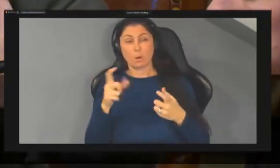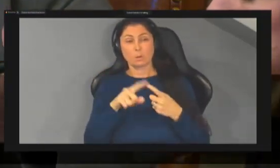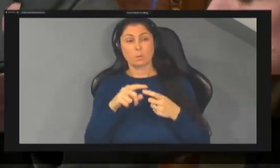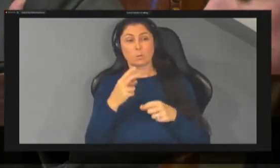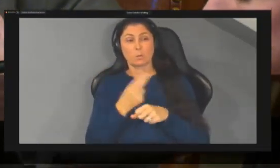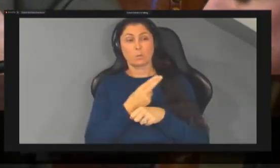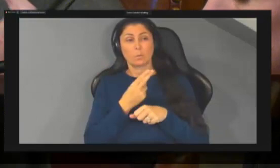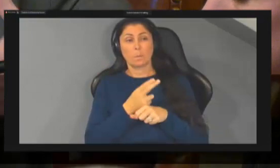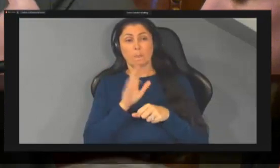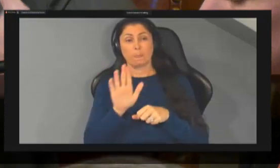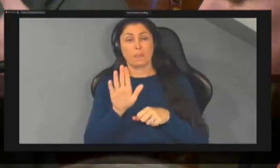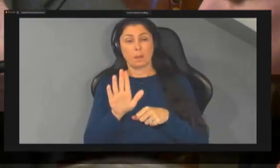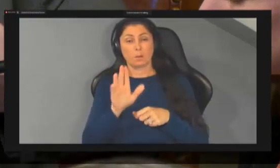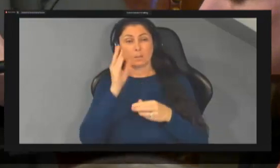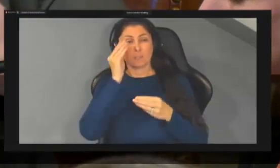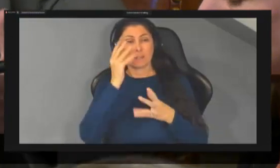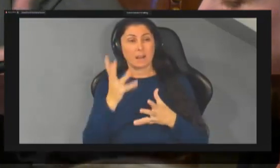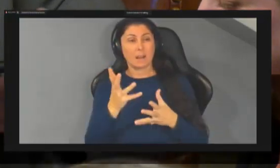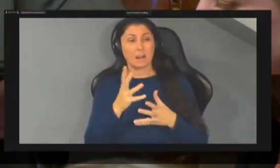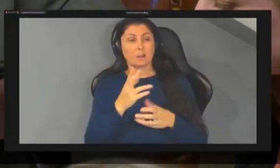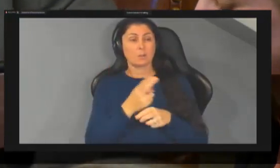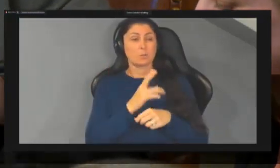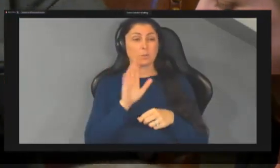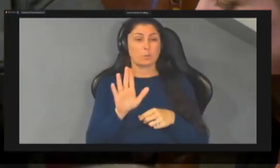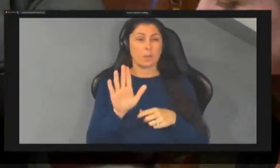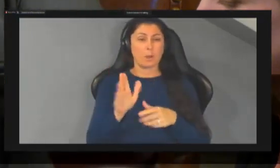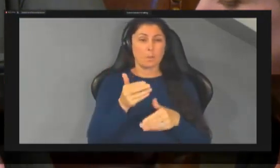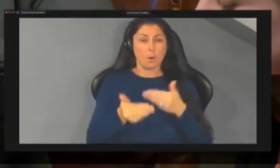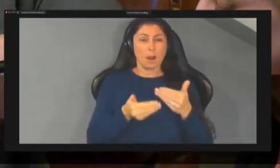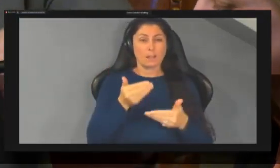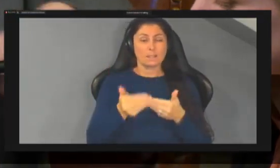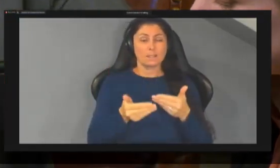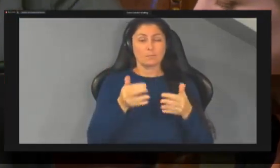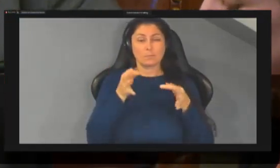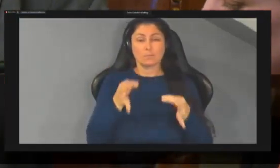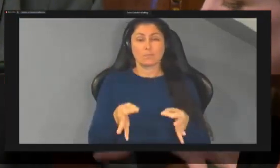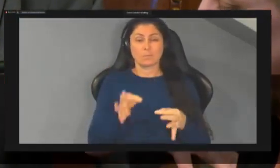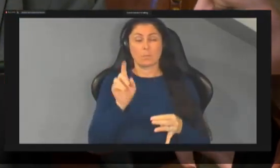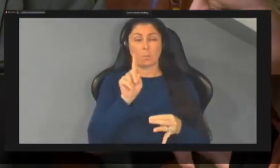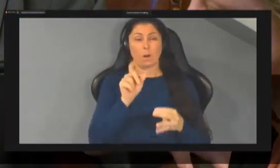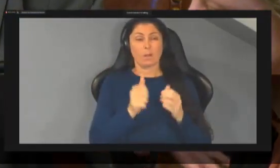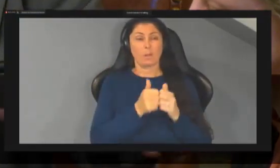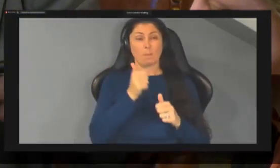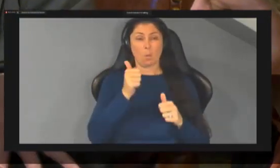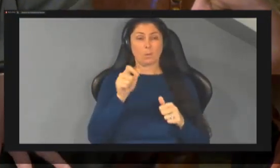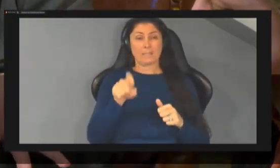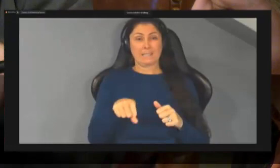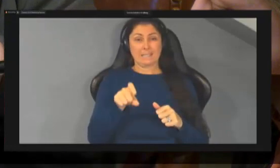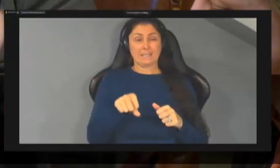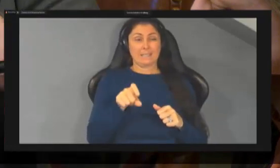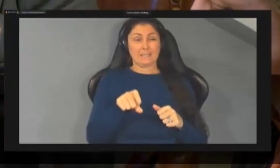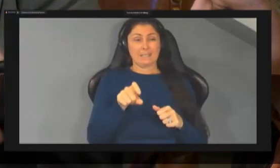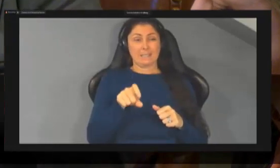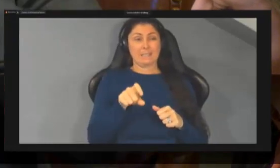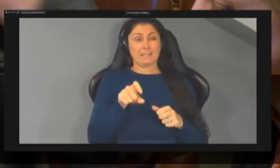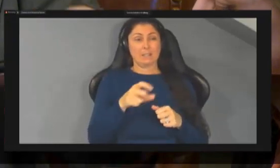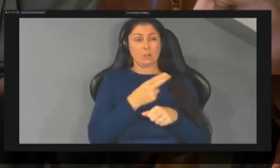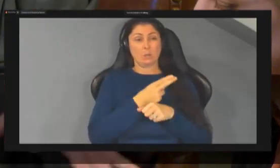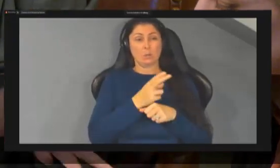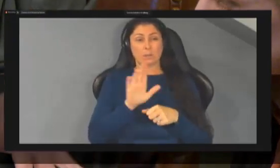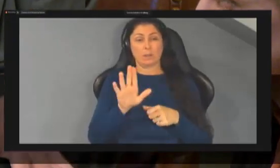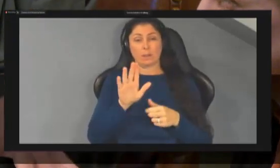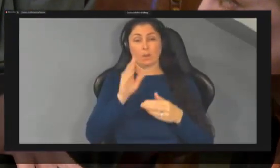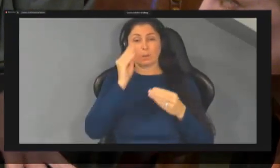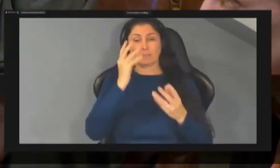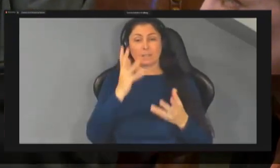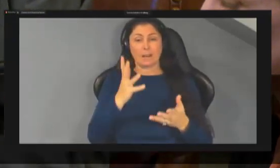their data, or like use their process of determining where the most need is, right, using their data and whatever